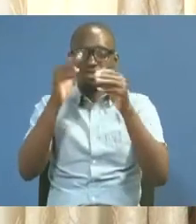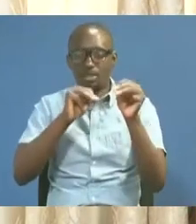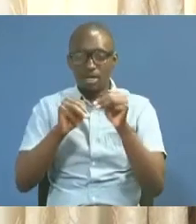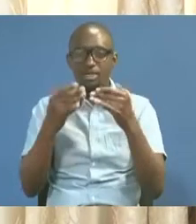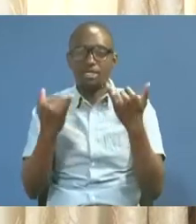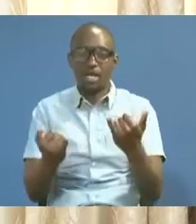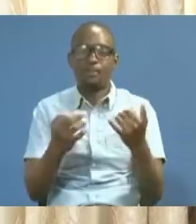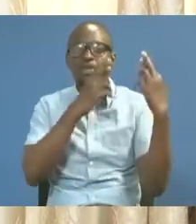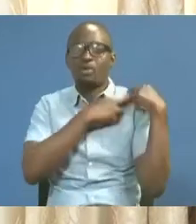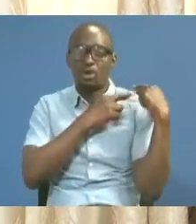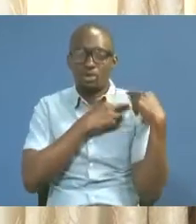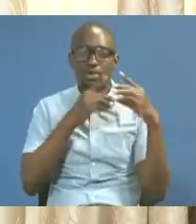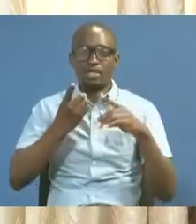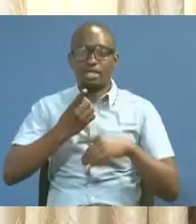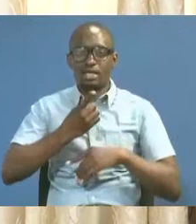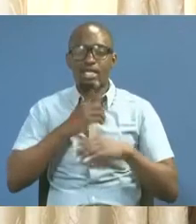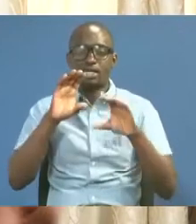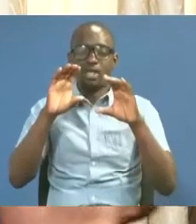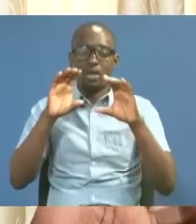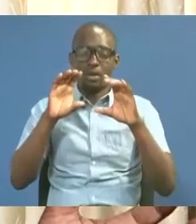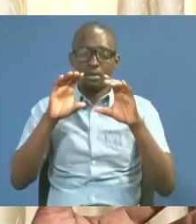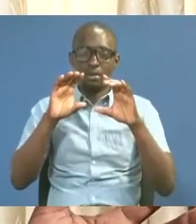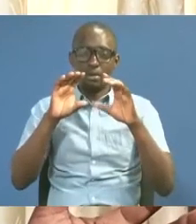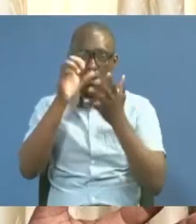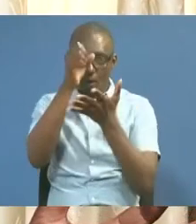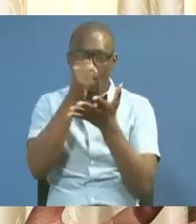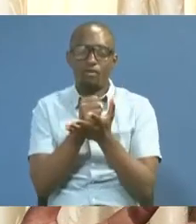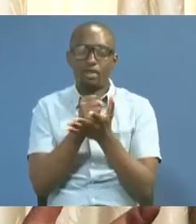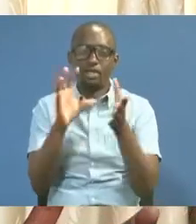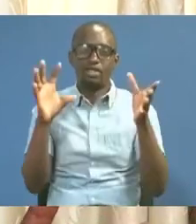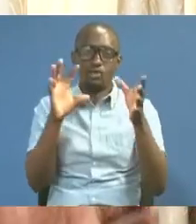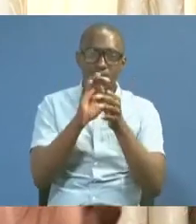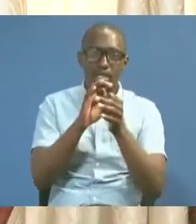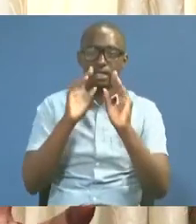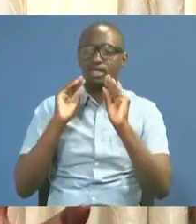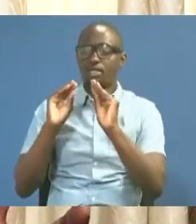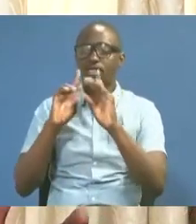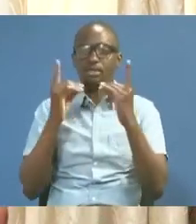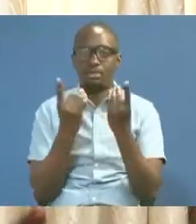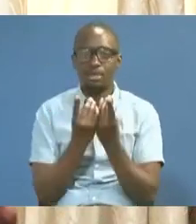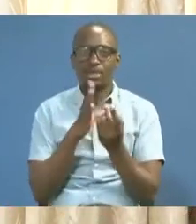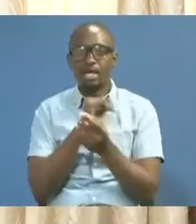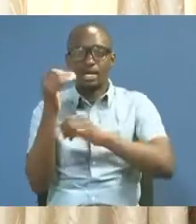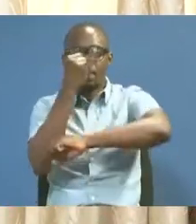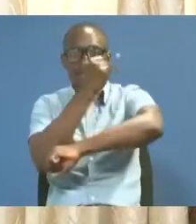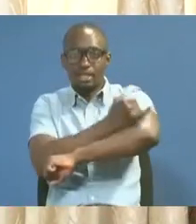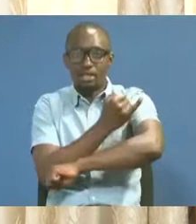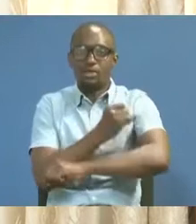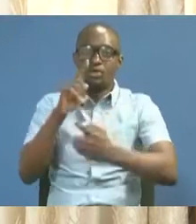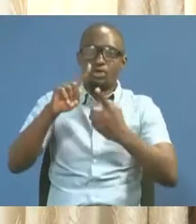role in the Dean's Office is to link the teaching department and the institute